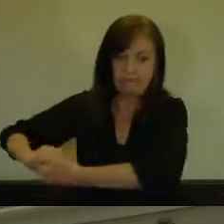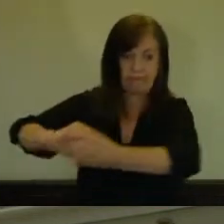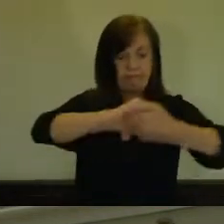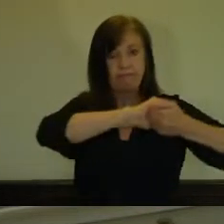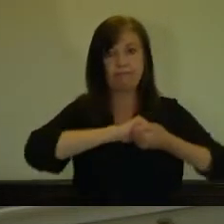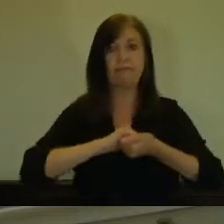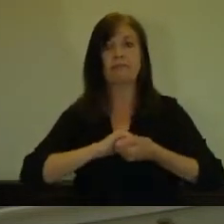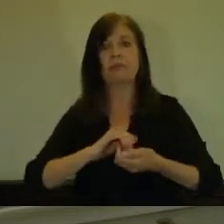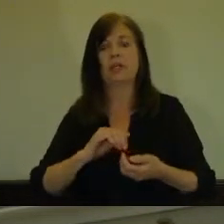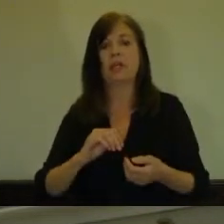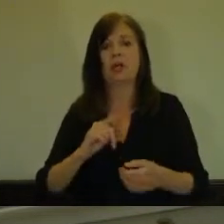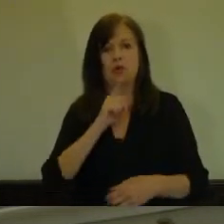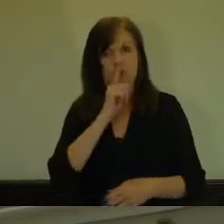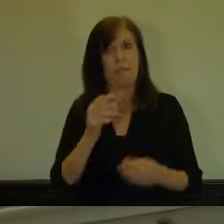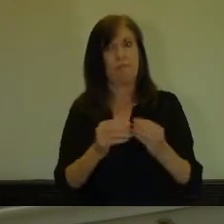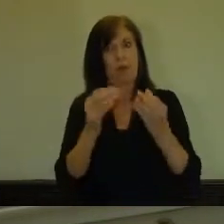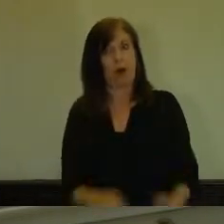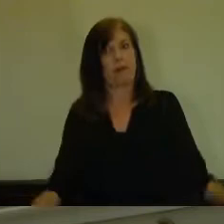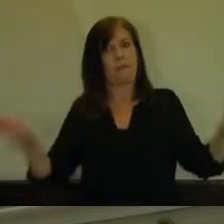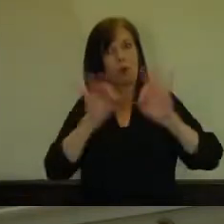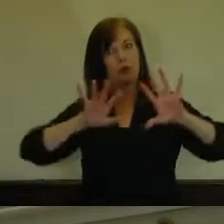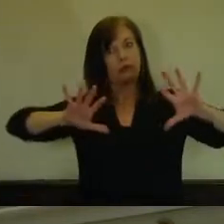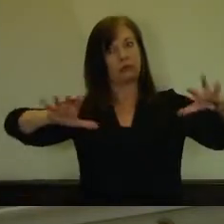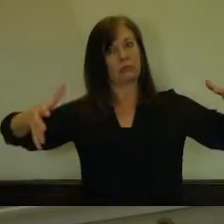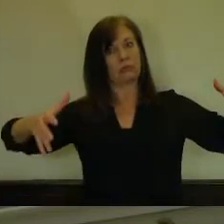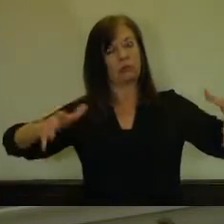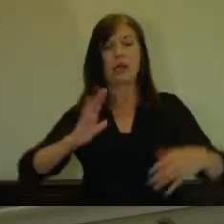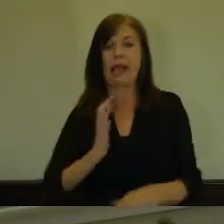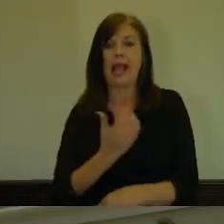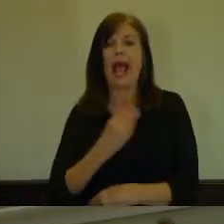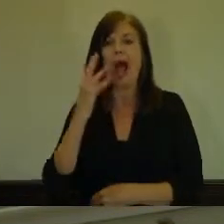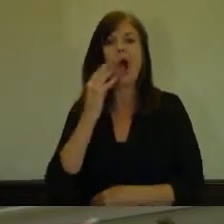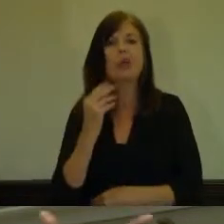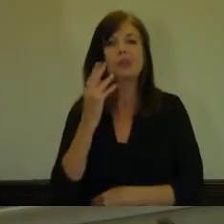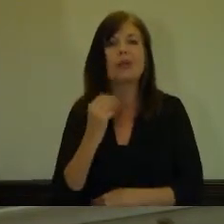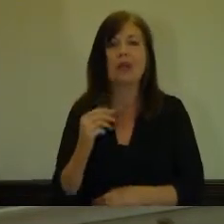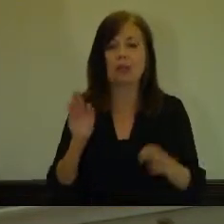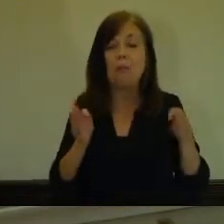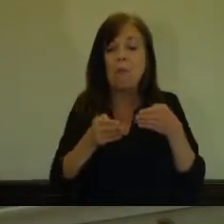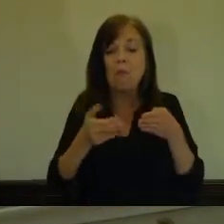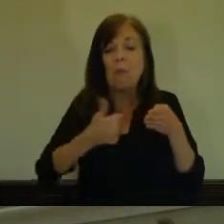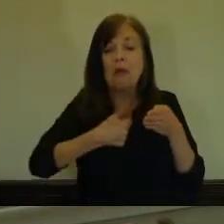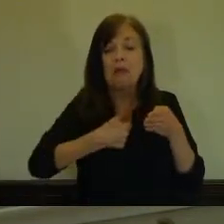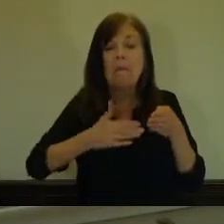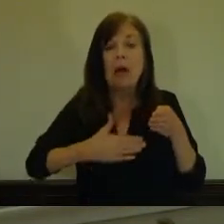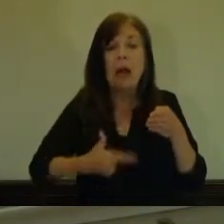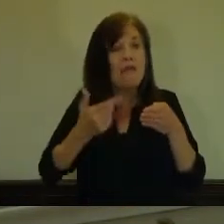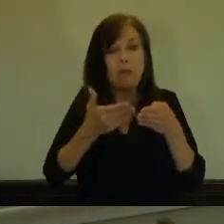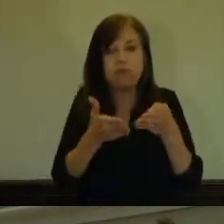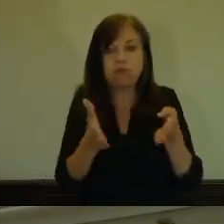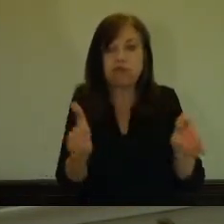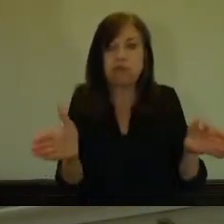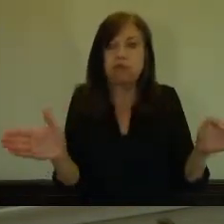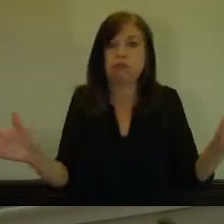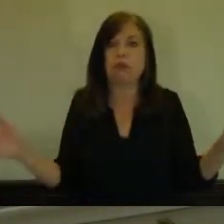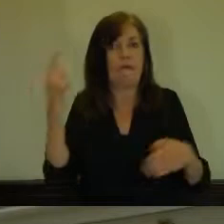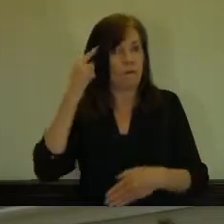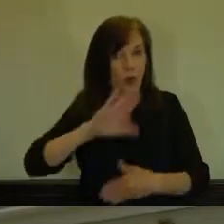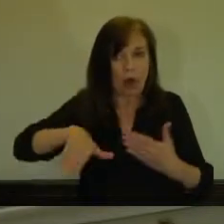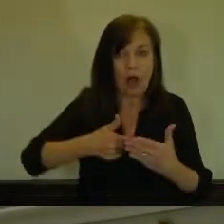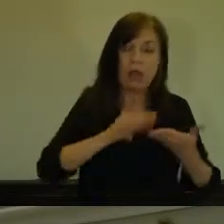agendas, seeing beyond a narrowness of our experience to something larger, better for our city and